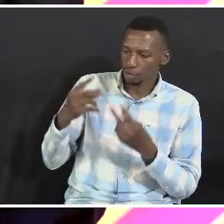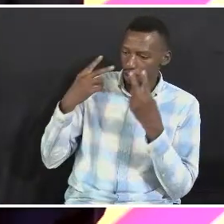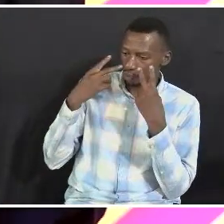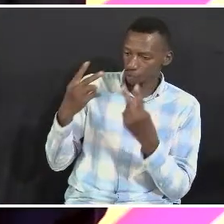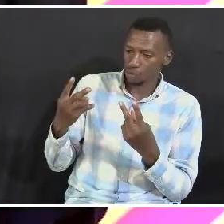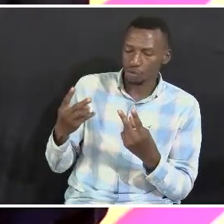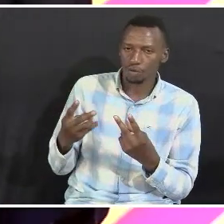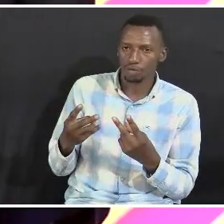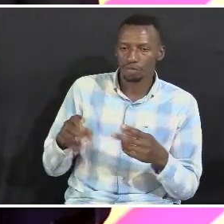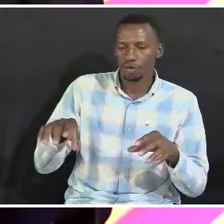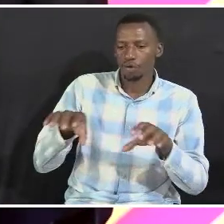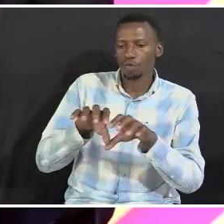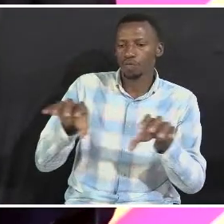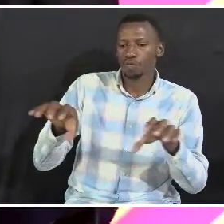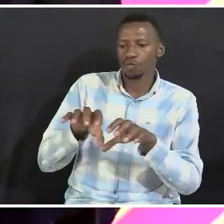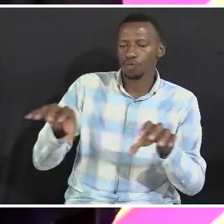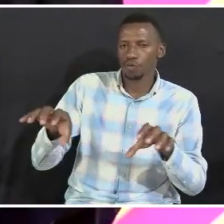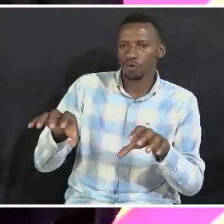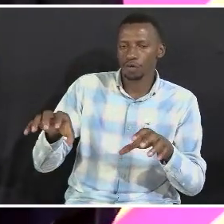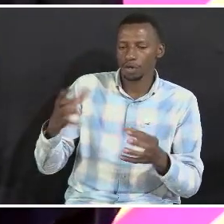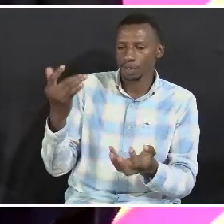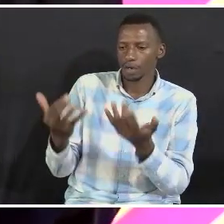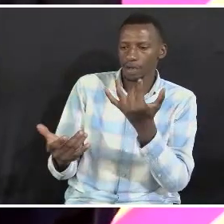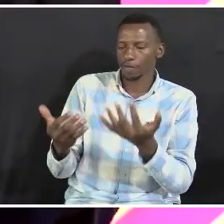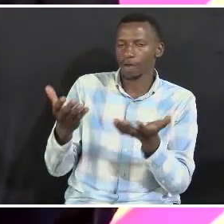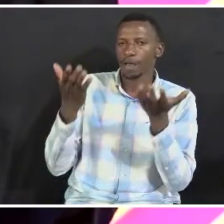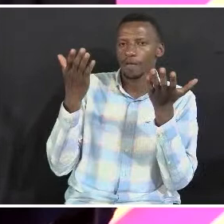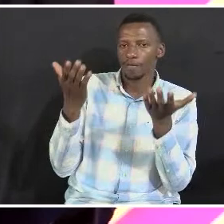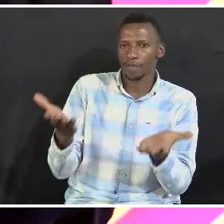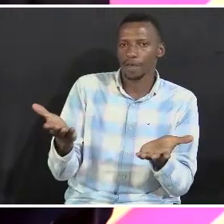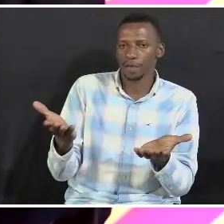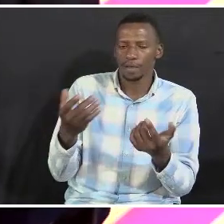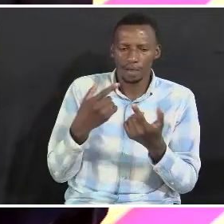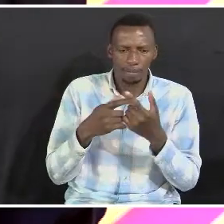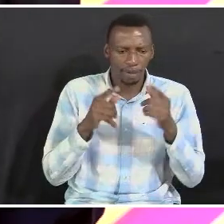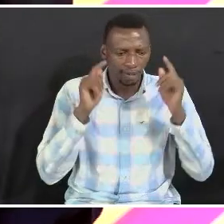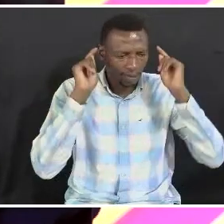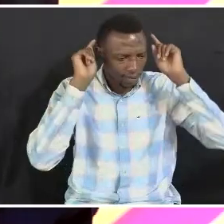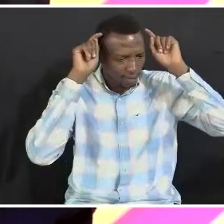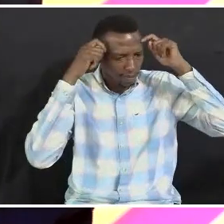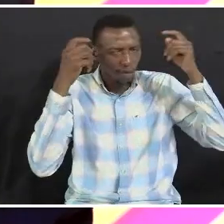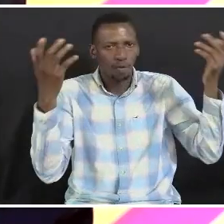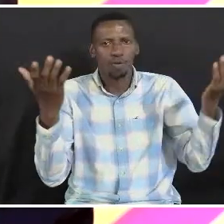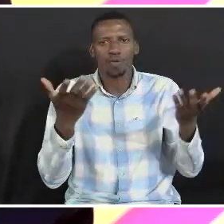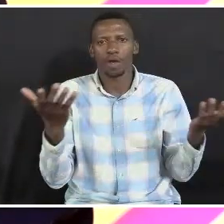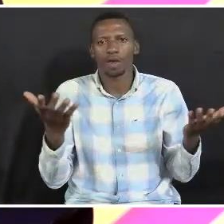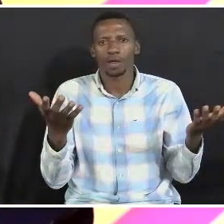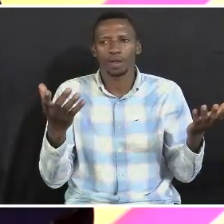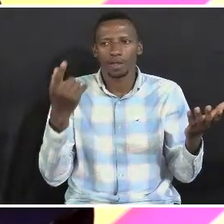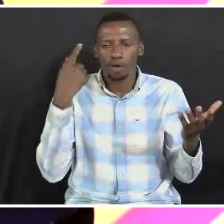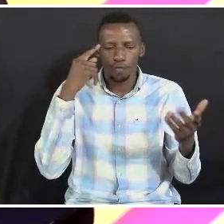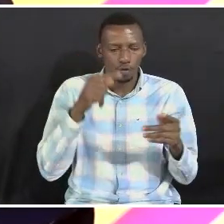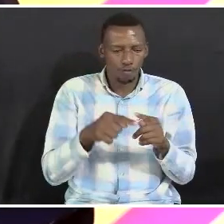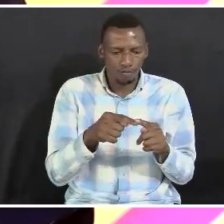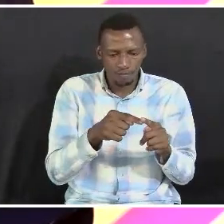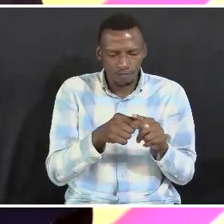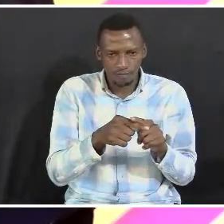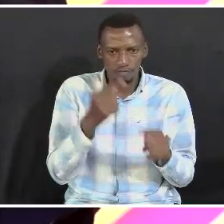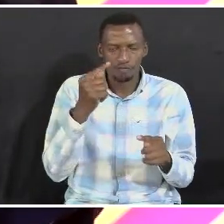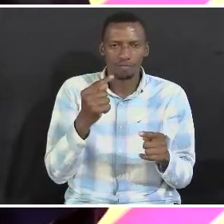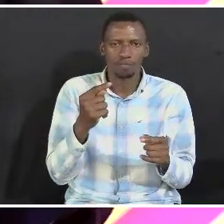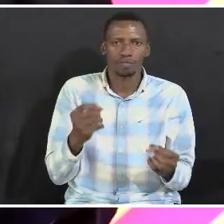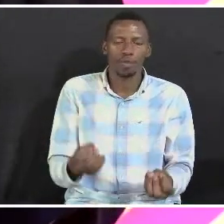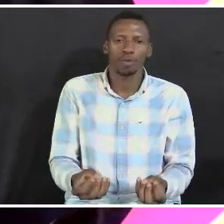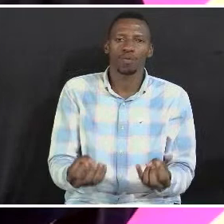and the wood, but where is the lamb for a burnt offering? Verse 8.